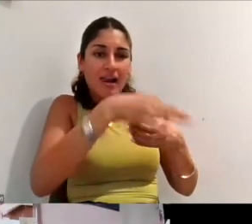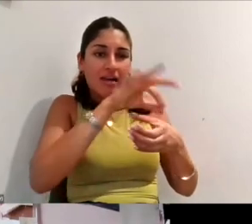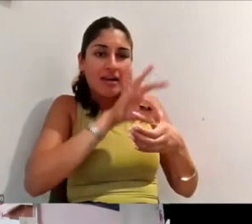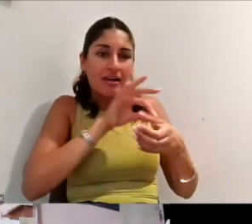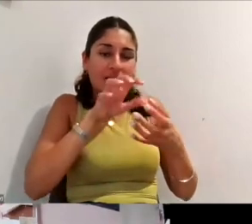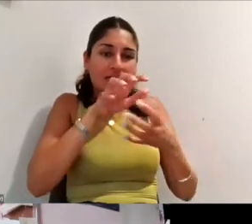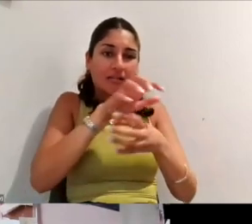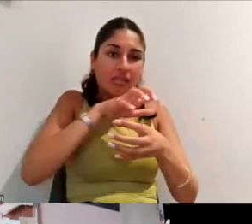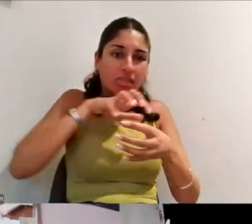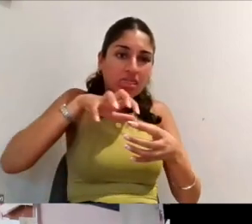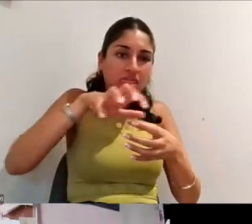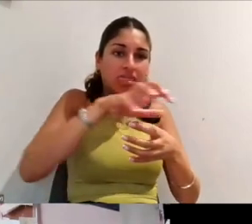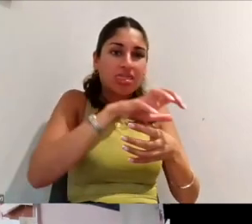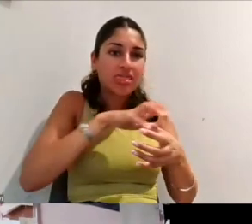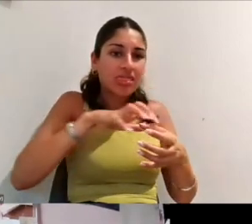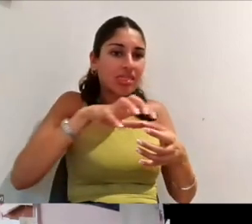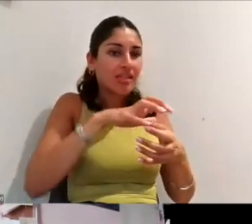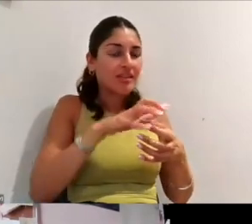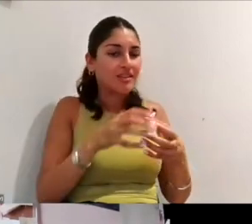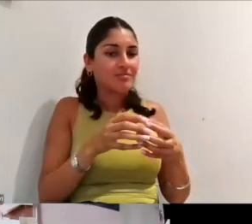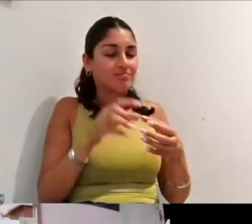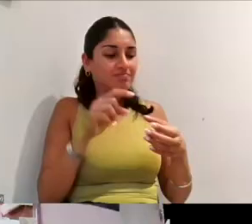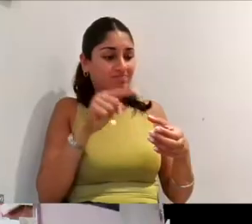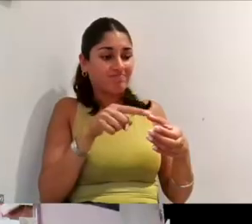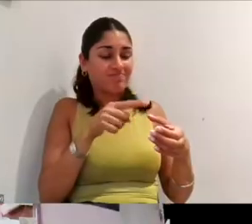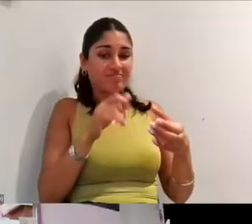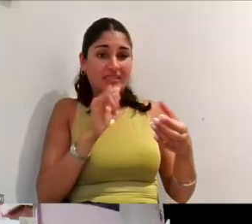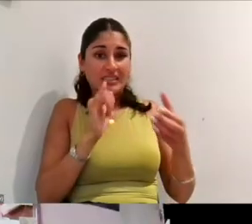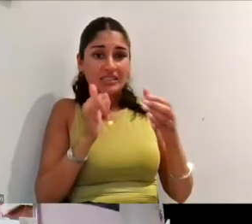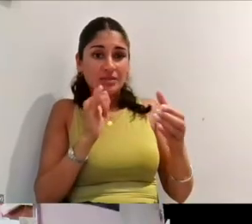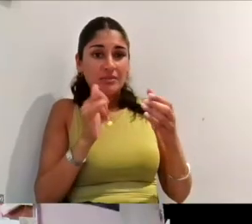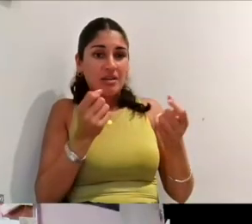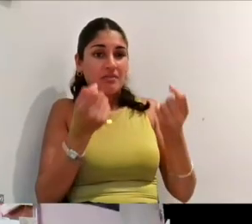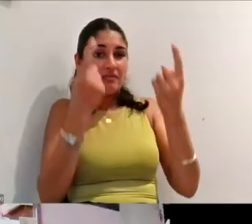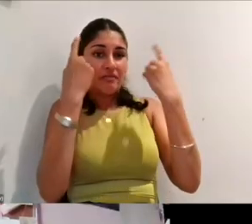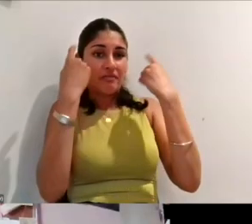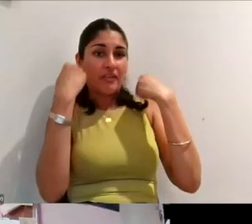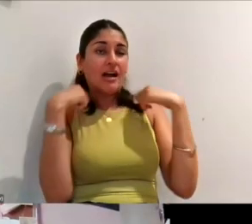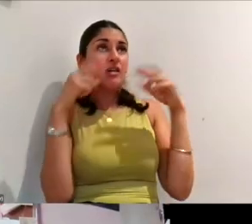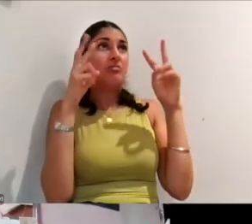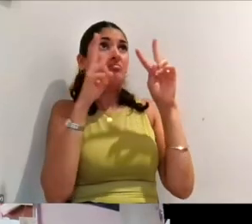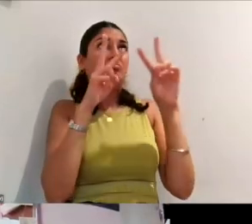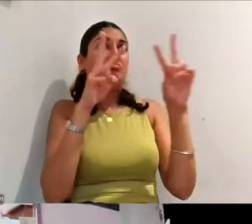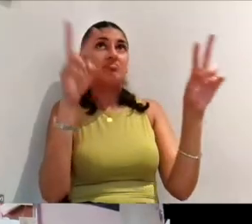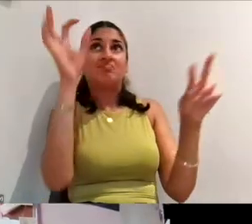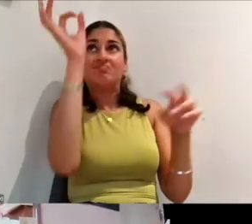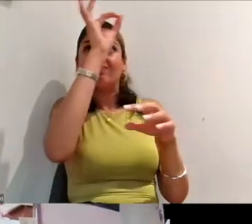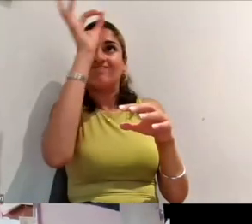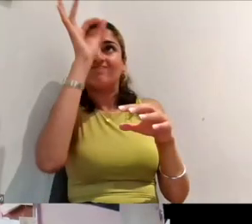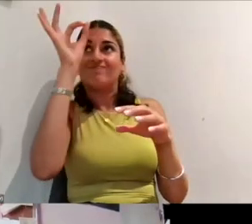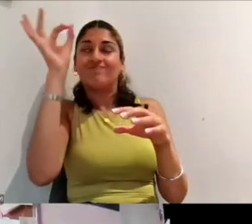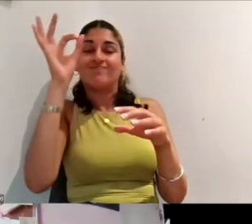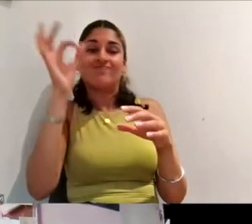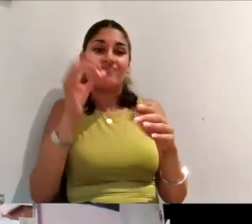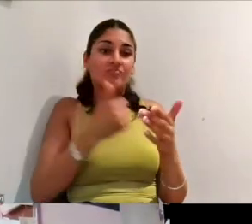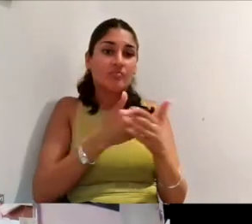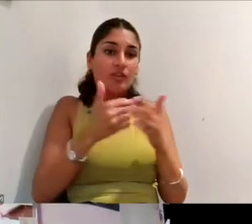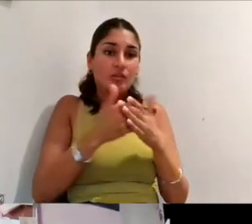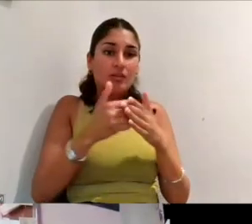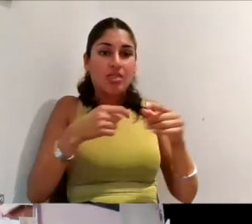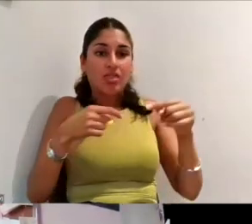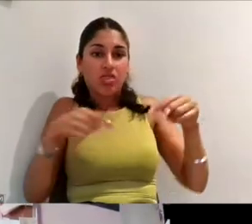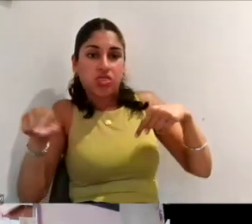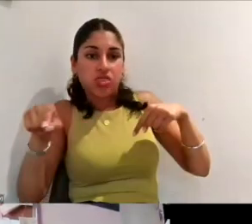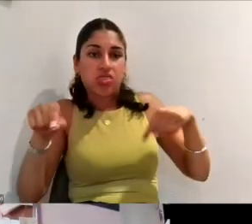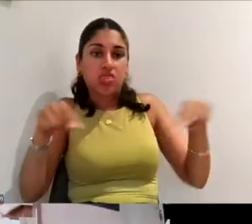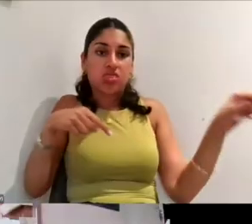you've just said. Jerking, jolting to the day she's dead.